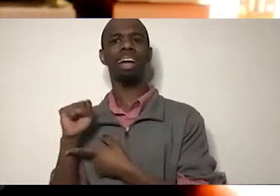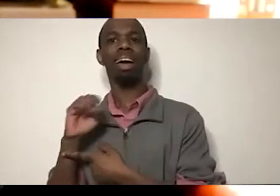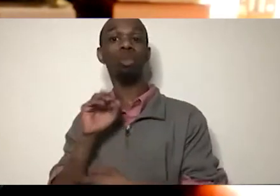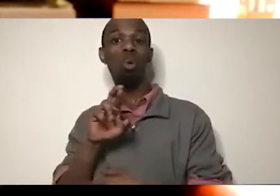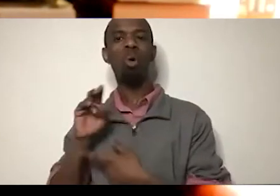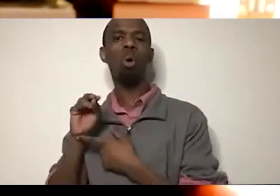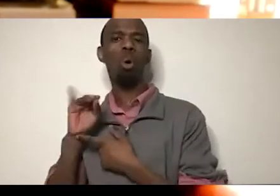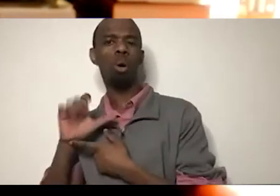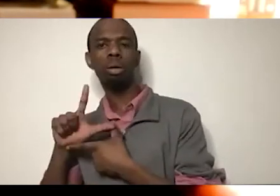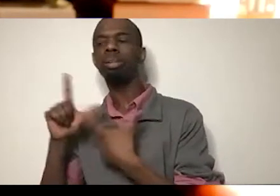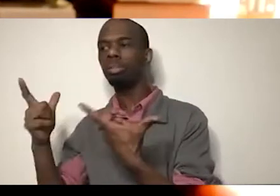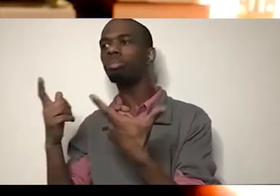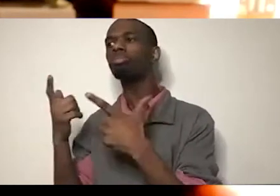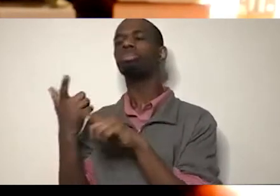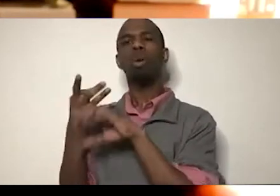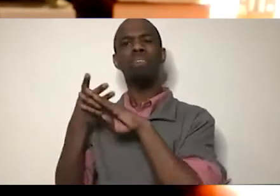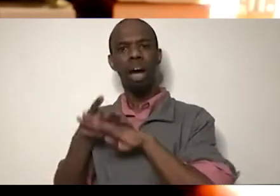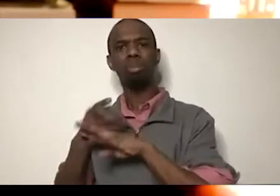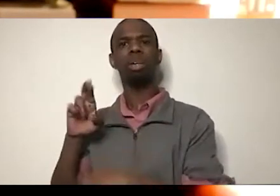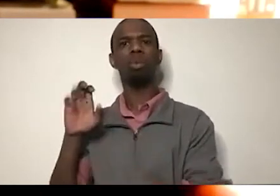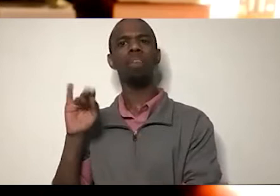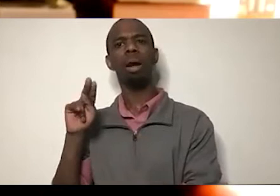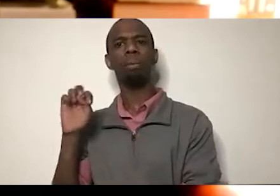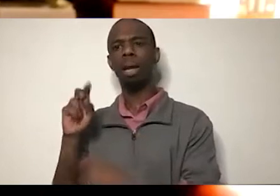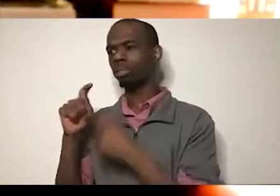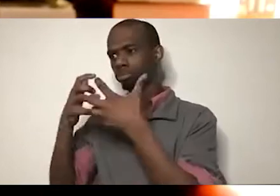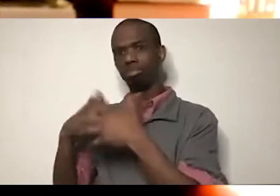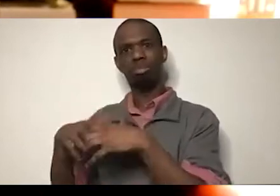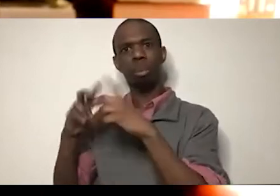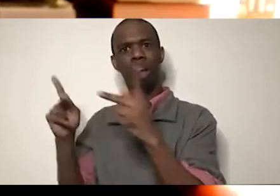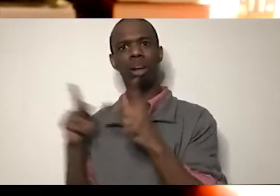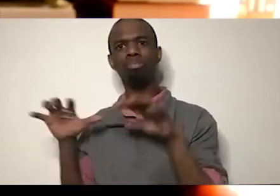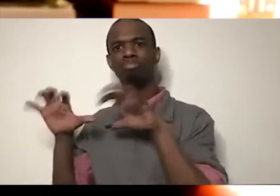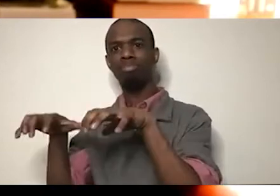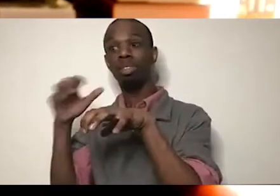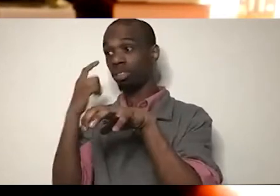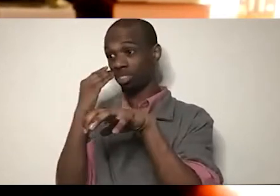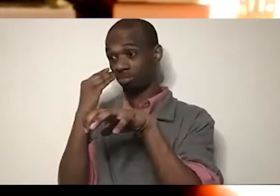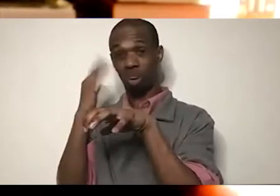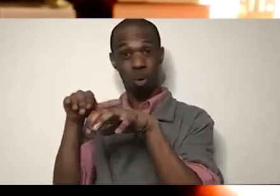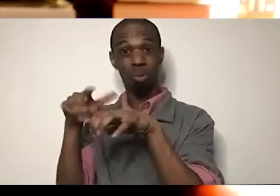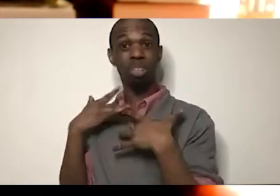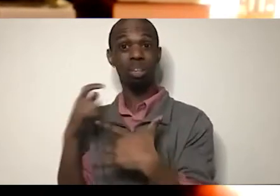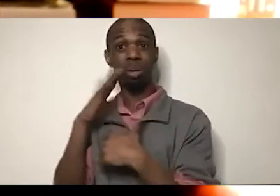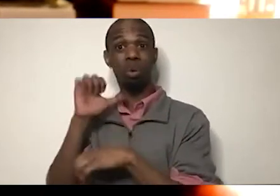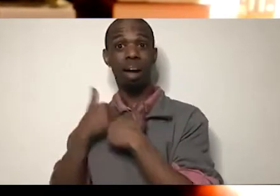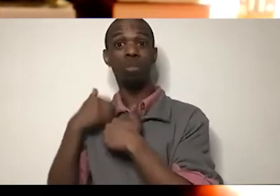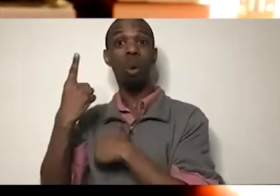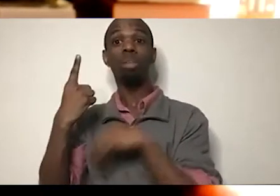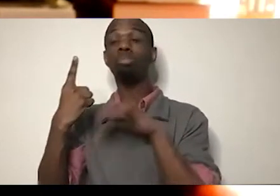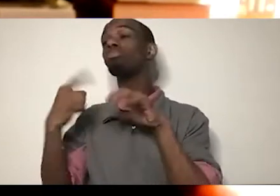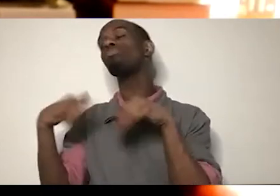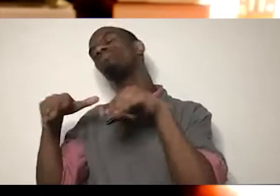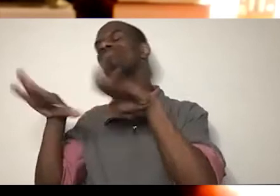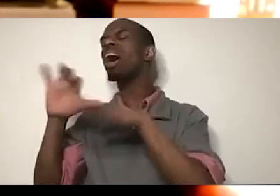landfills and solid waste sites? Why in urban communities are highways going through our communities